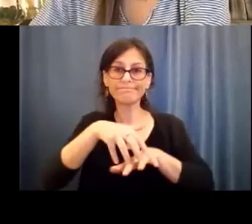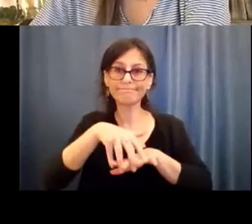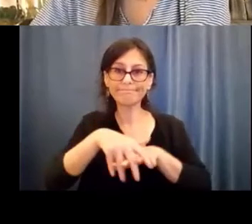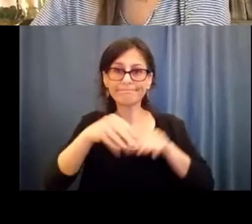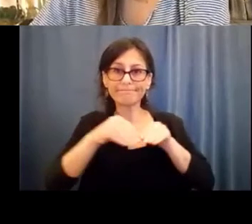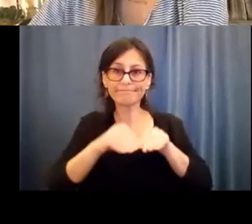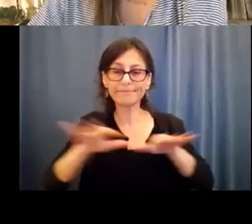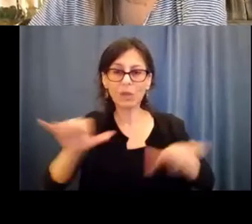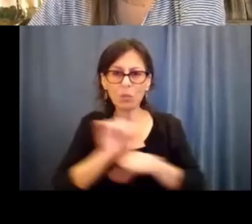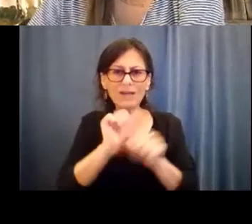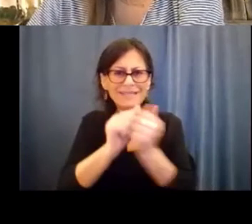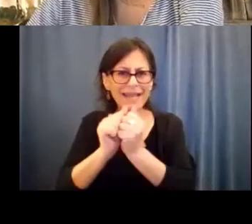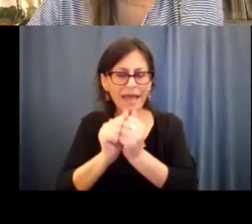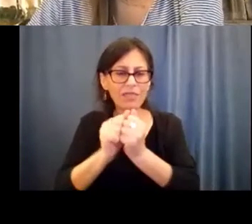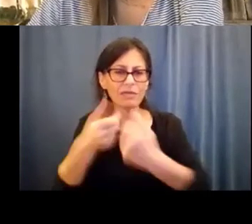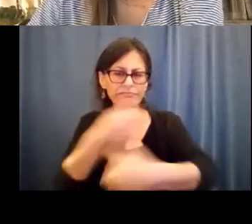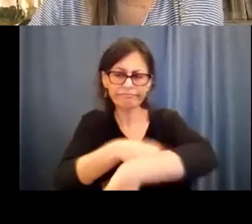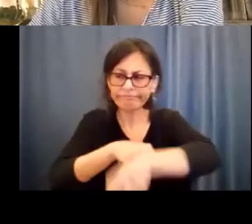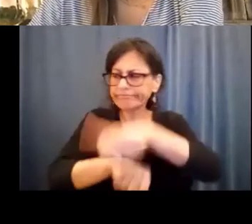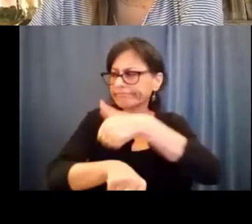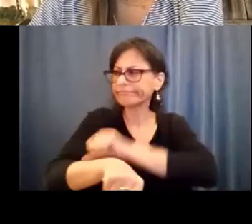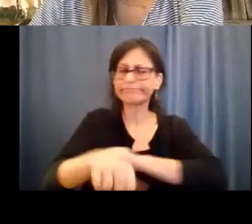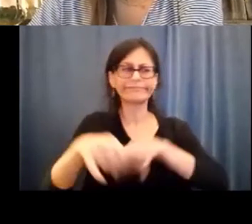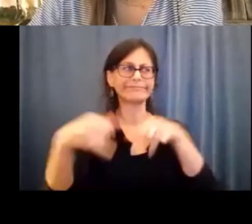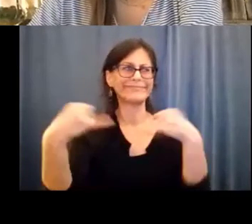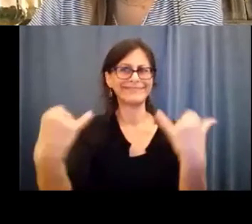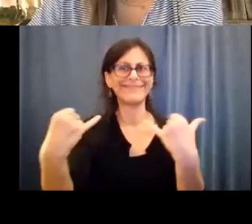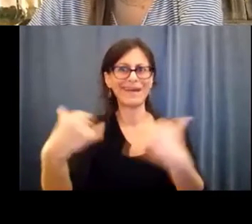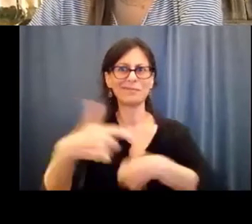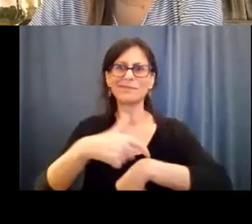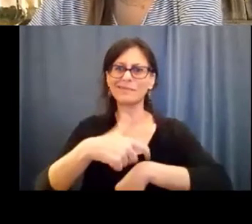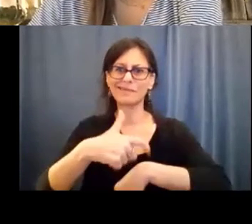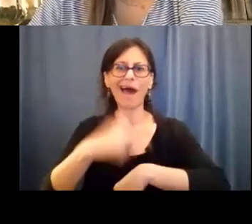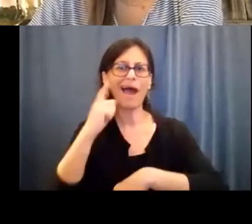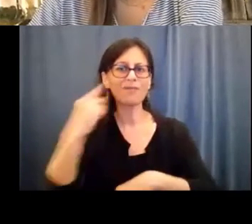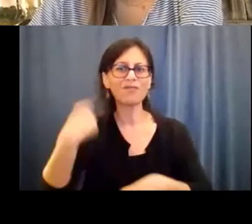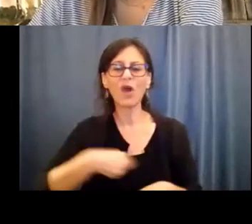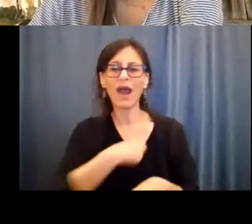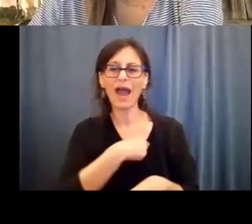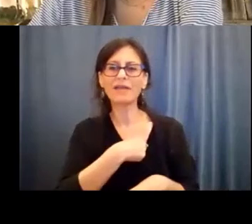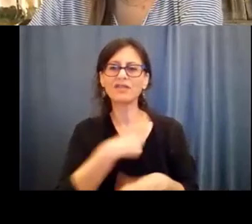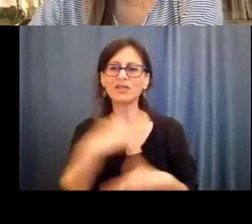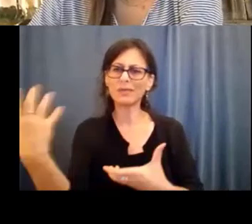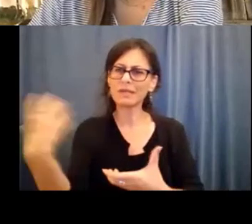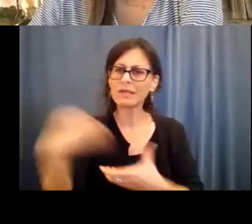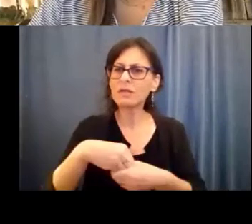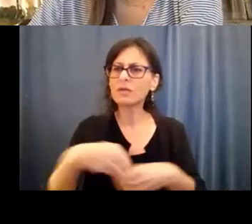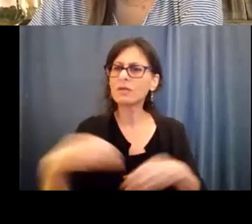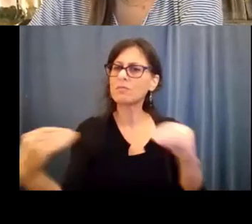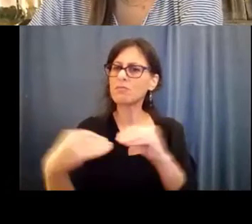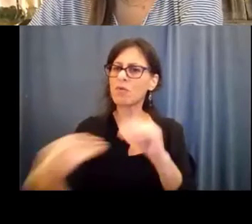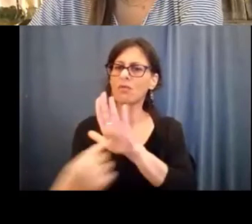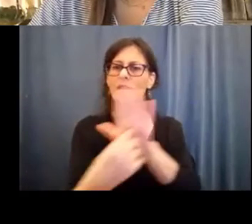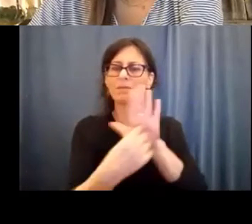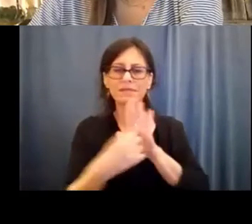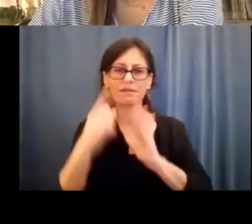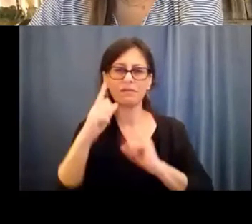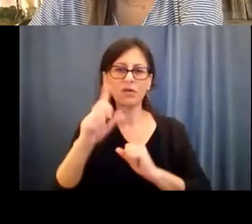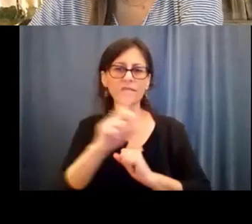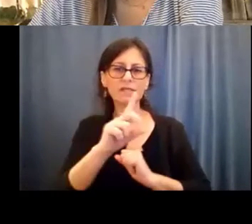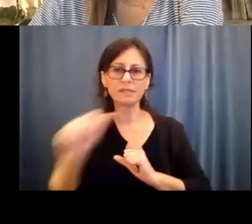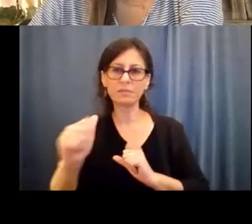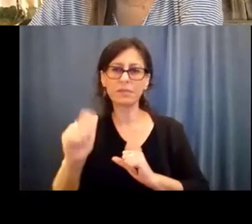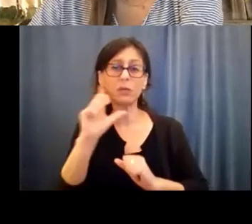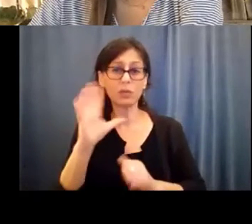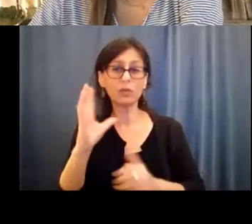us working together and us saying now is the time for us to have disability inclusion more representative,